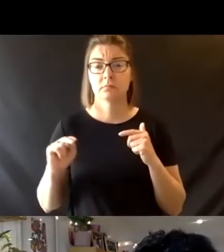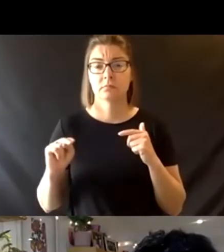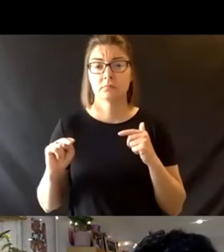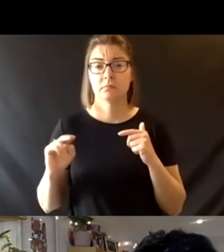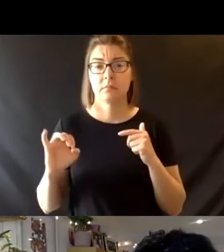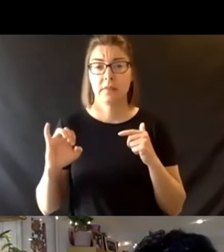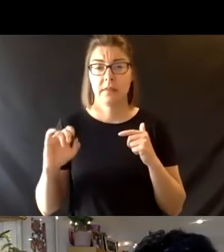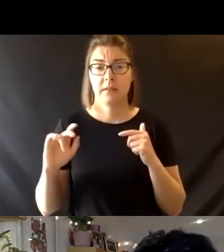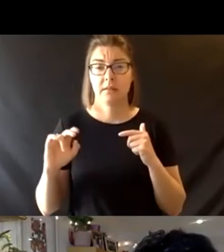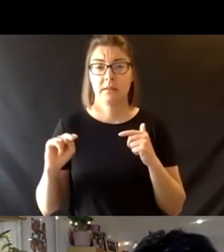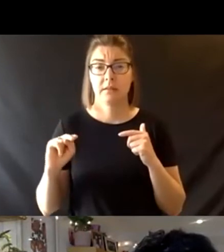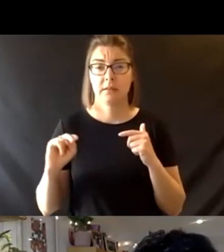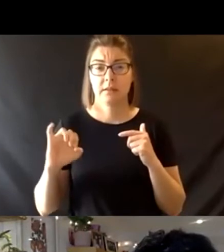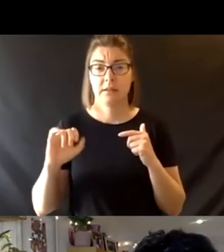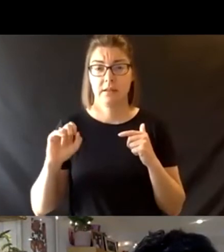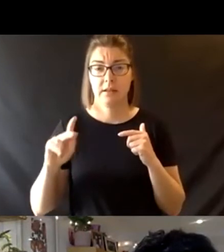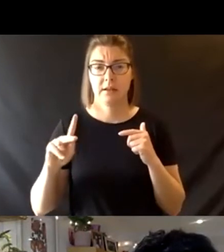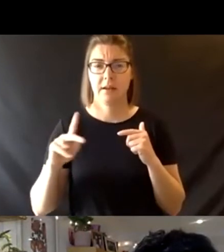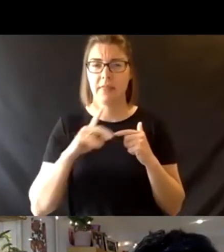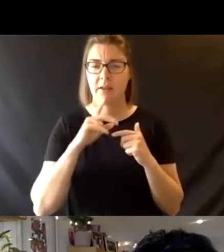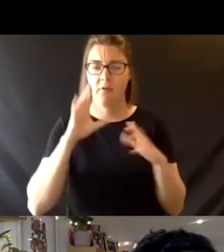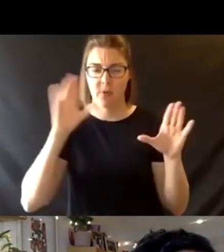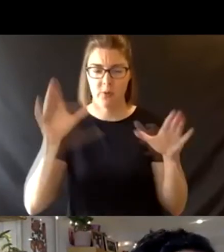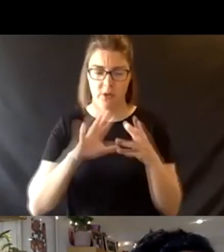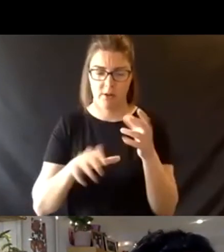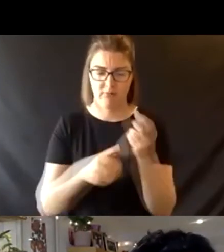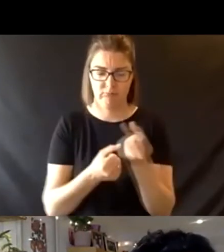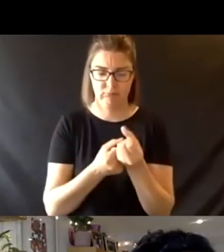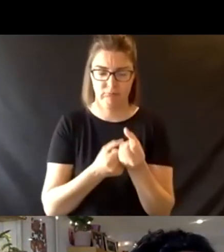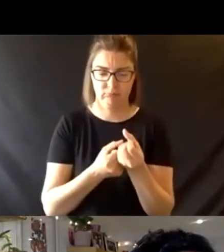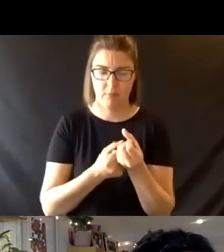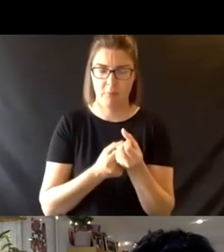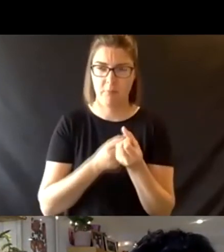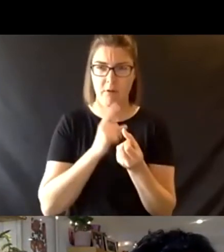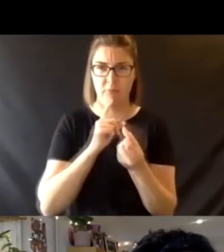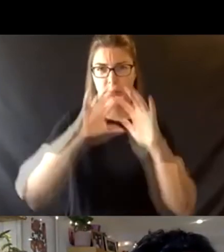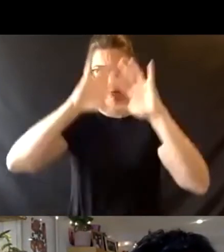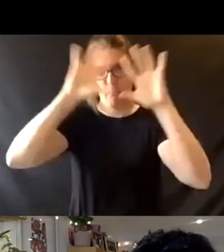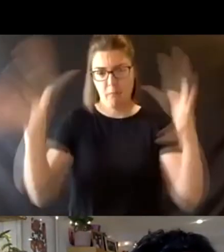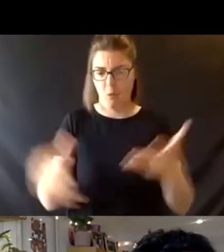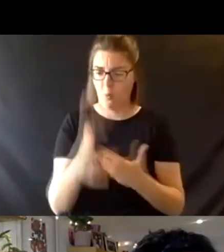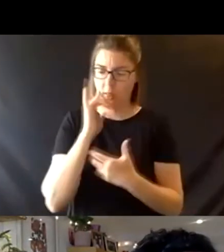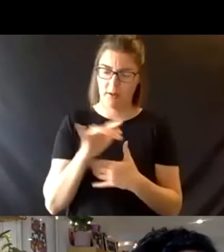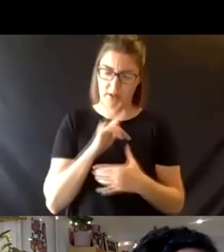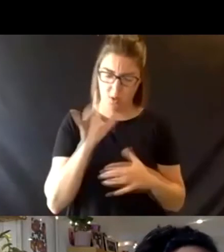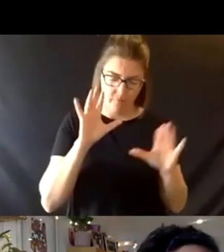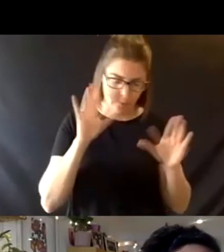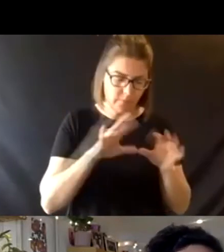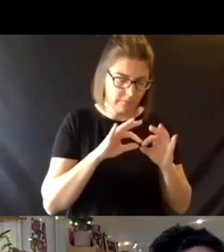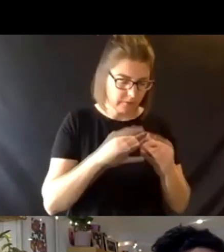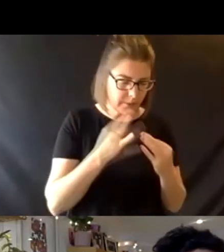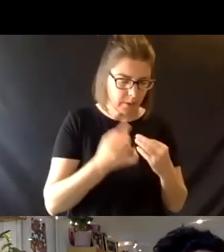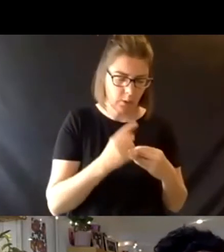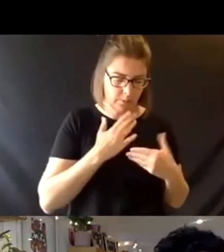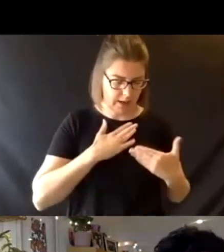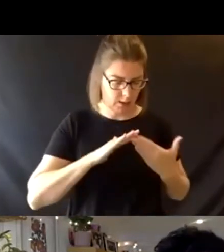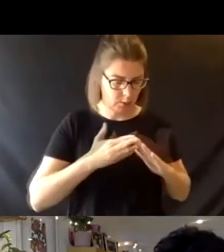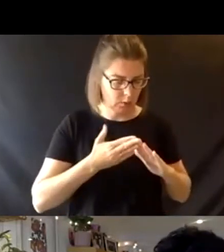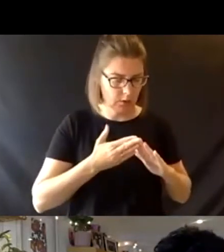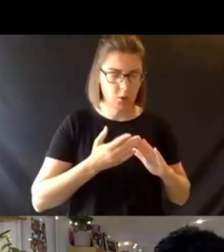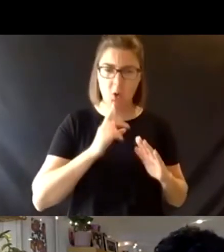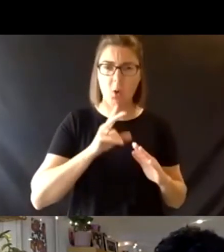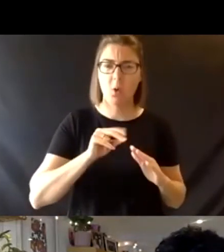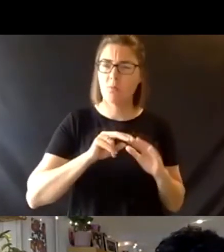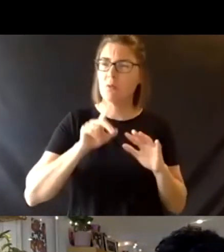bringing it into the macro, the big picture. What does this look like? Not even in our families or media communities, but